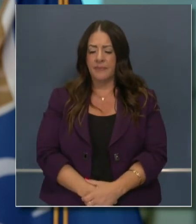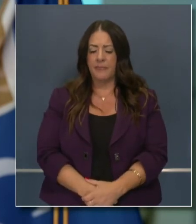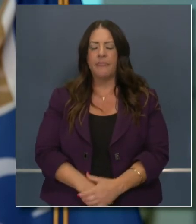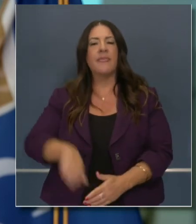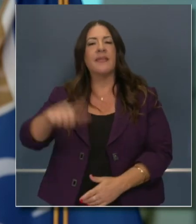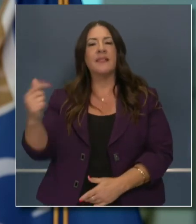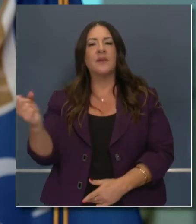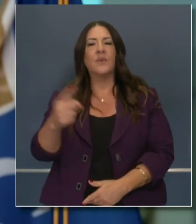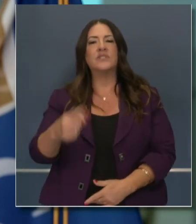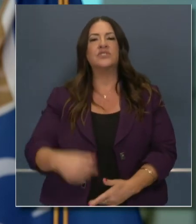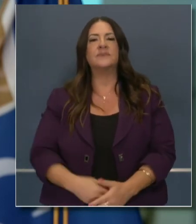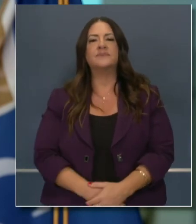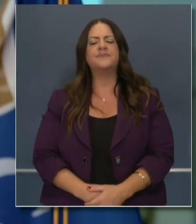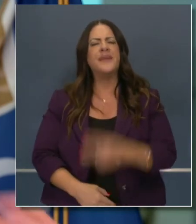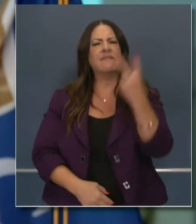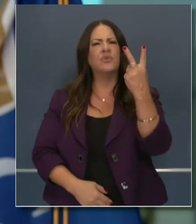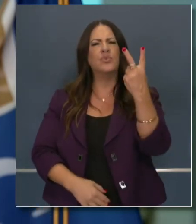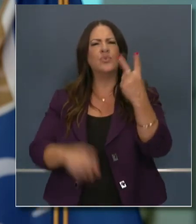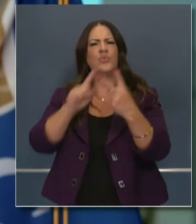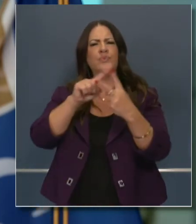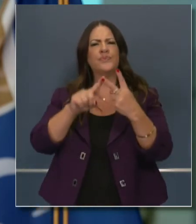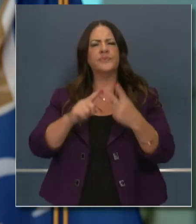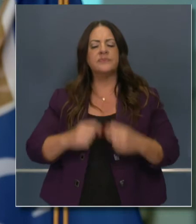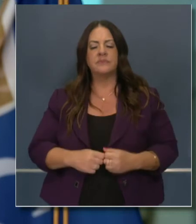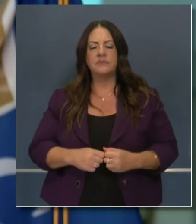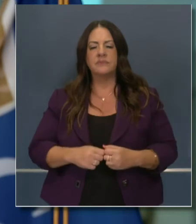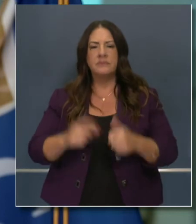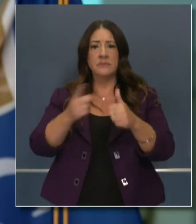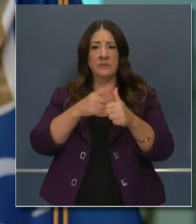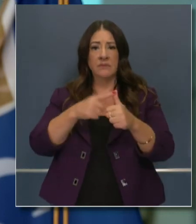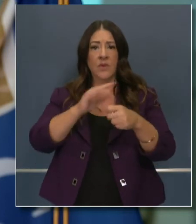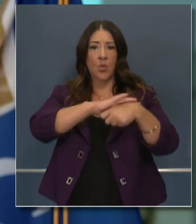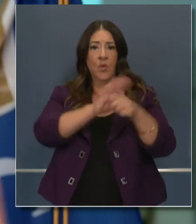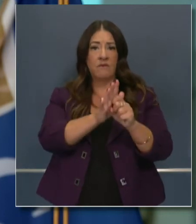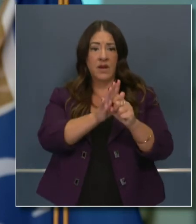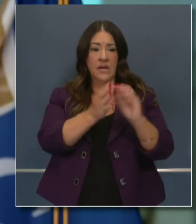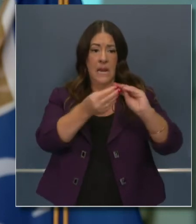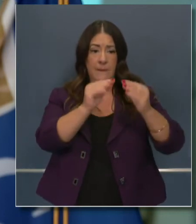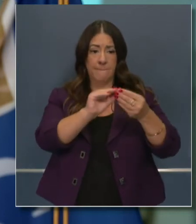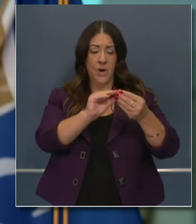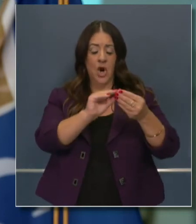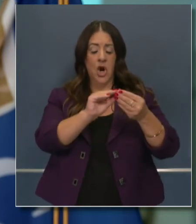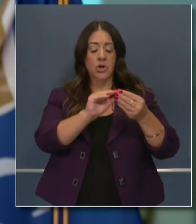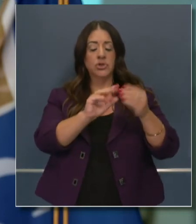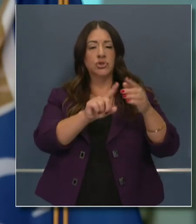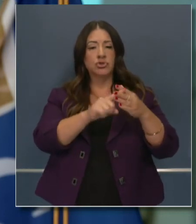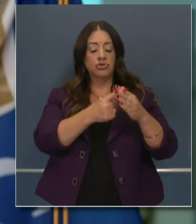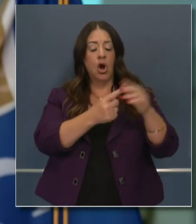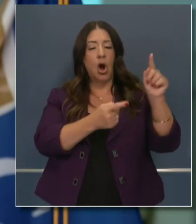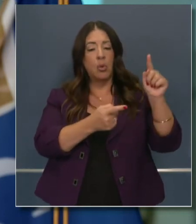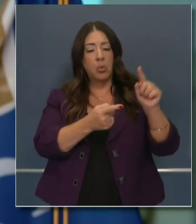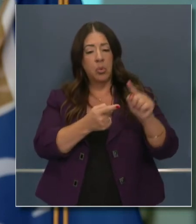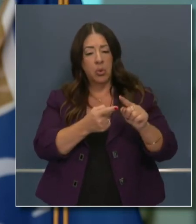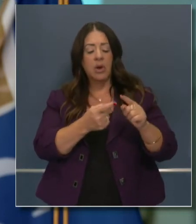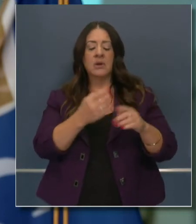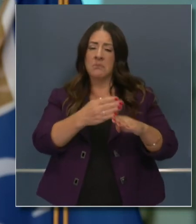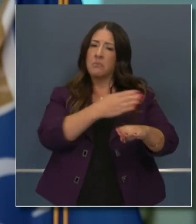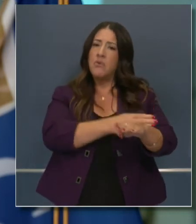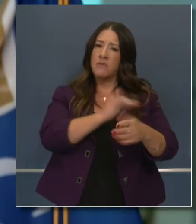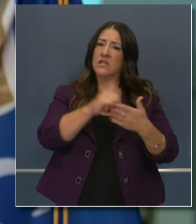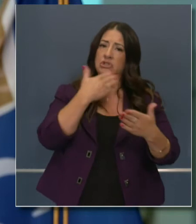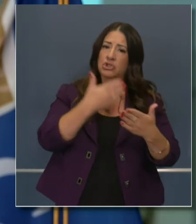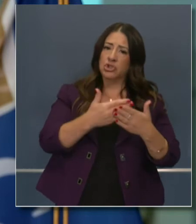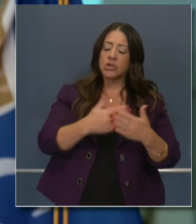Thank you, Governor. I have two questions. First, while the coronavirus numbers have been improving, Dr. Galley warned last week of an